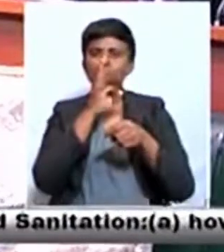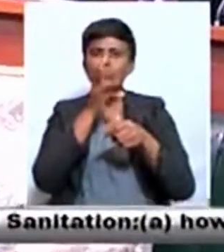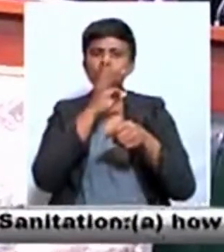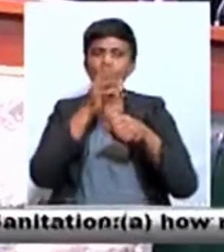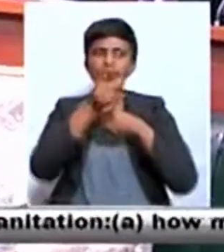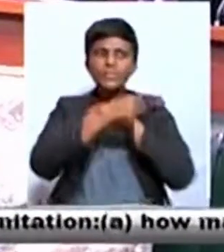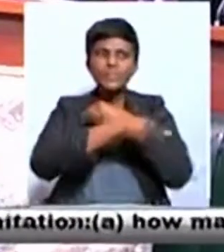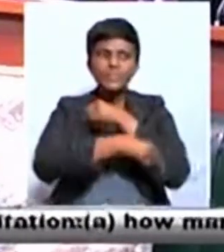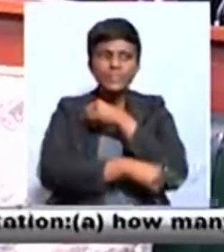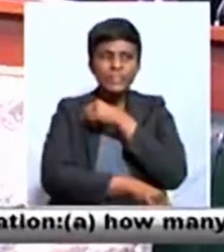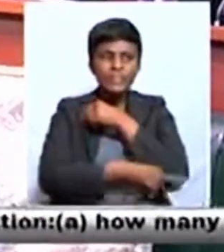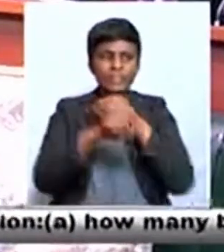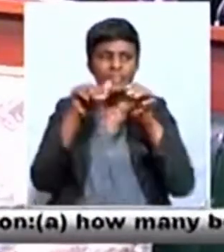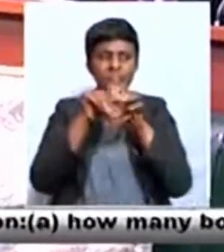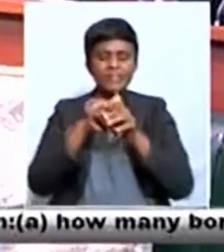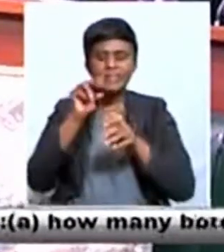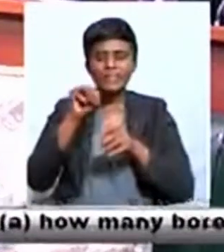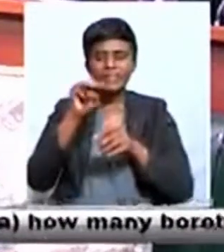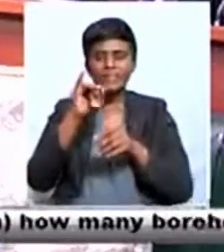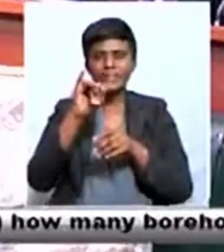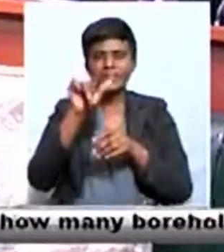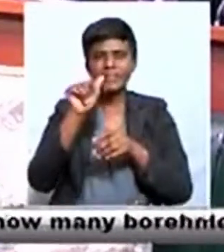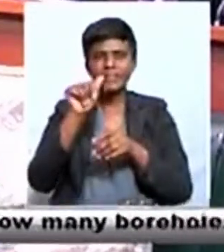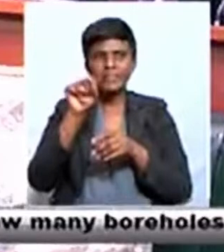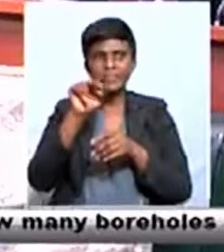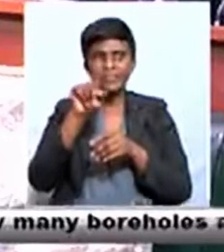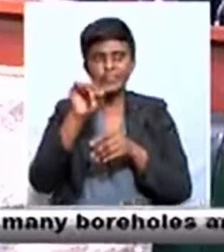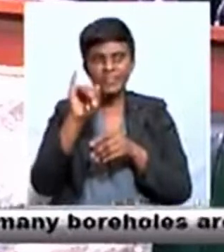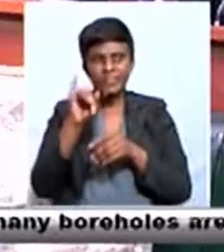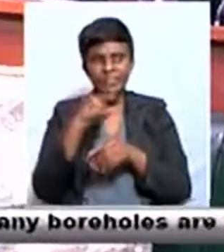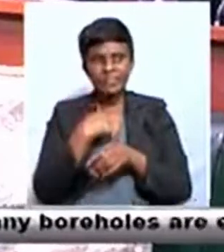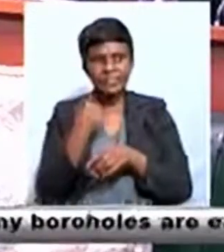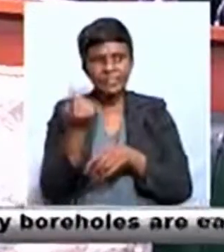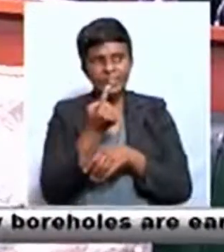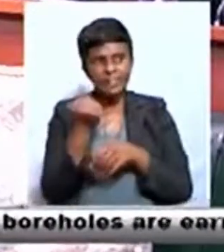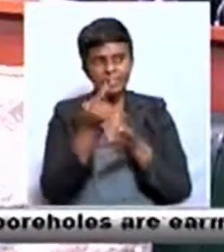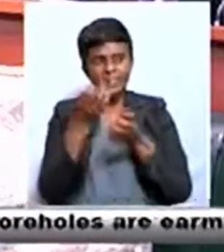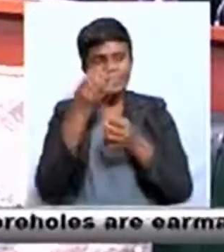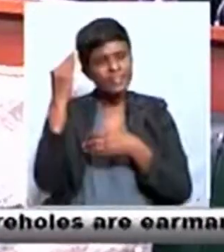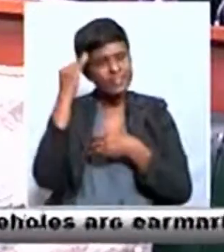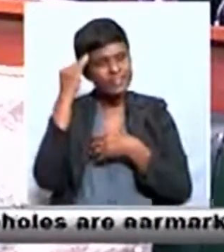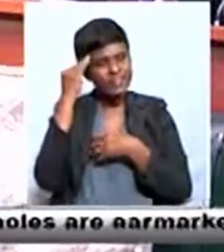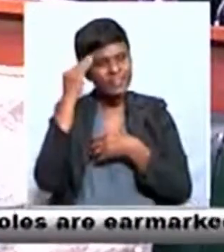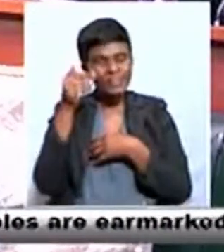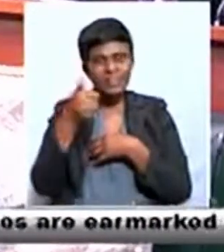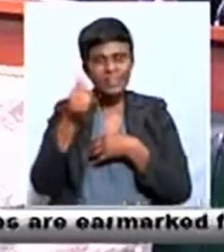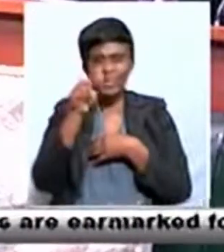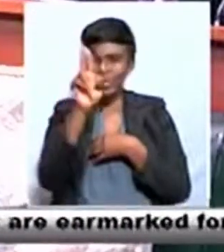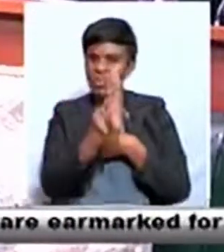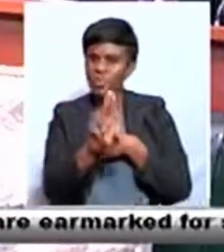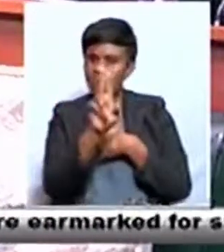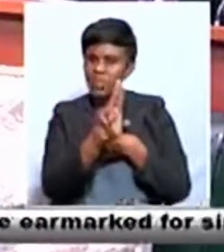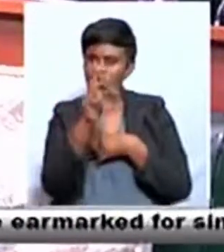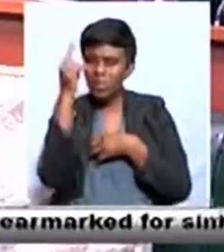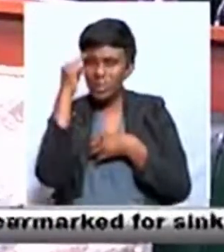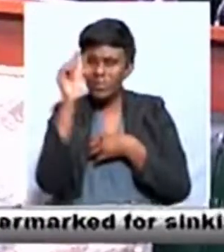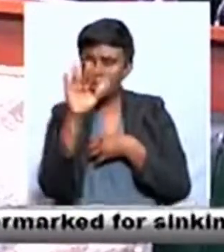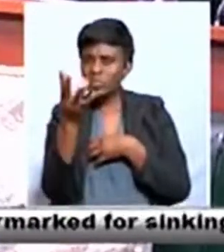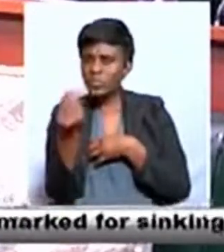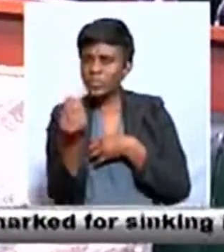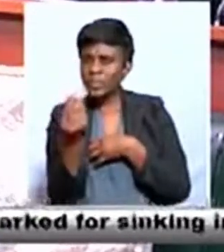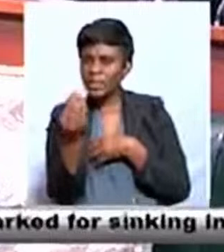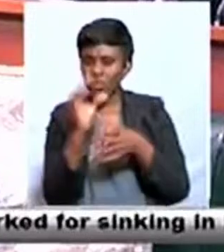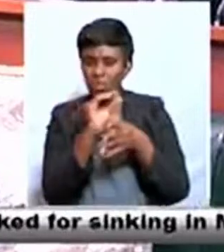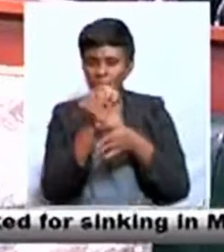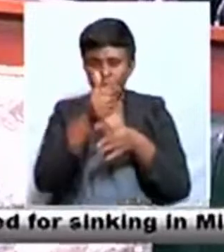the Milanzi constituency. And I just want to find out, are you going to use the government money or